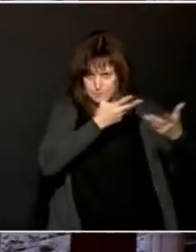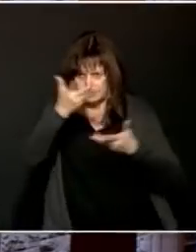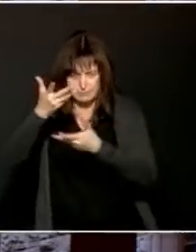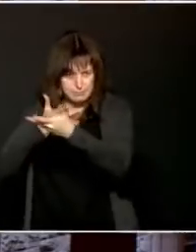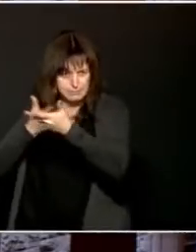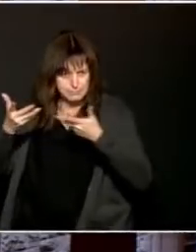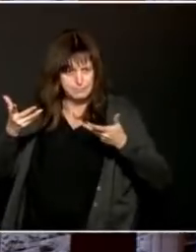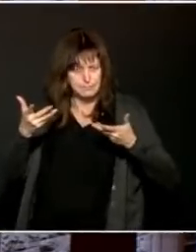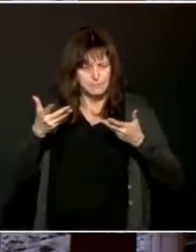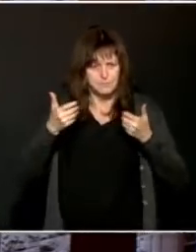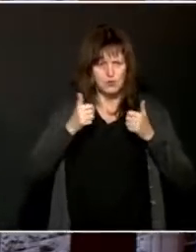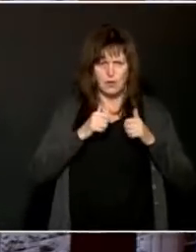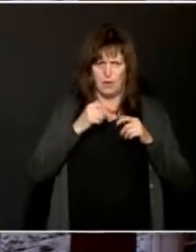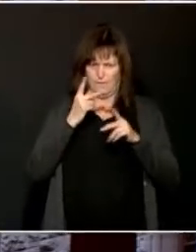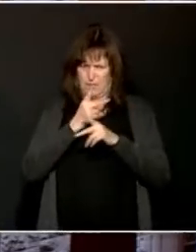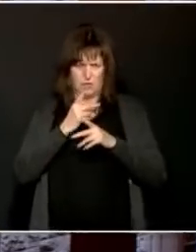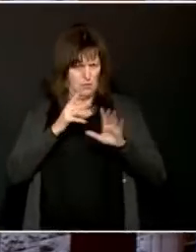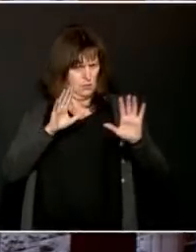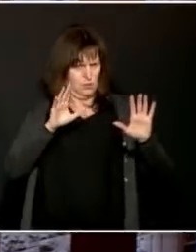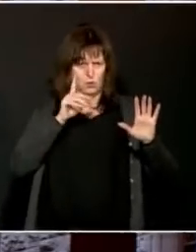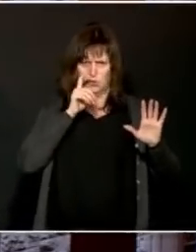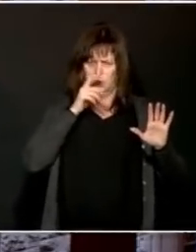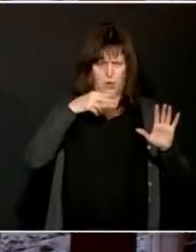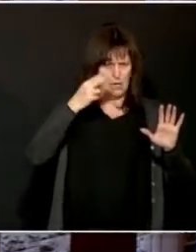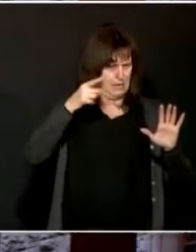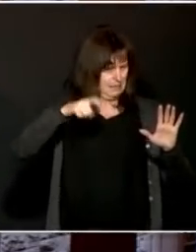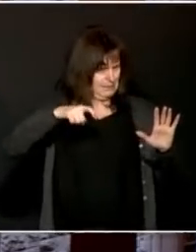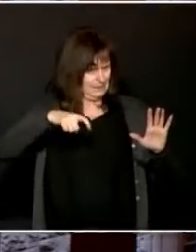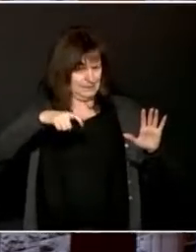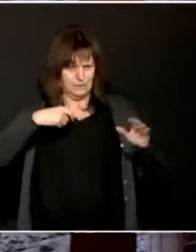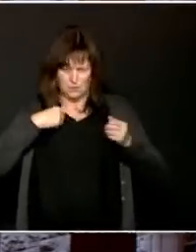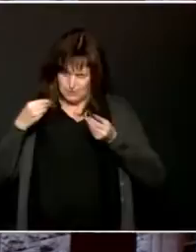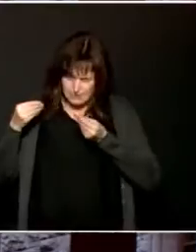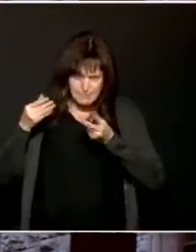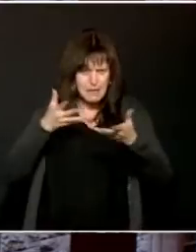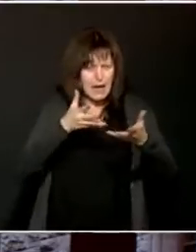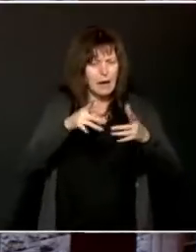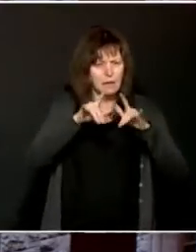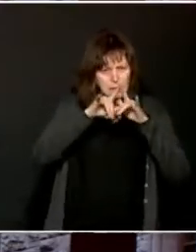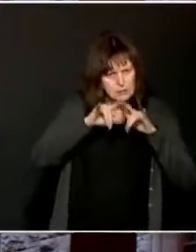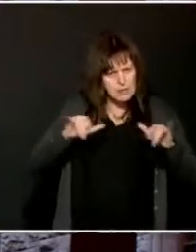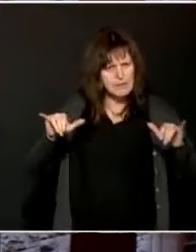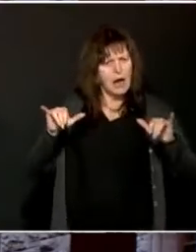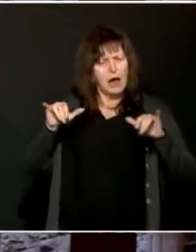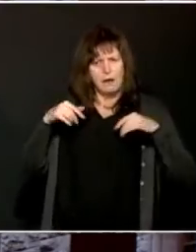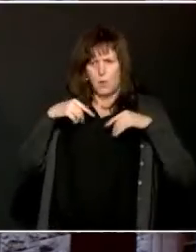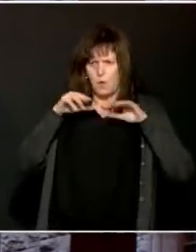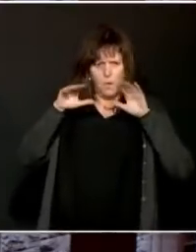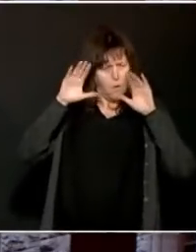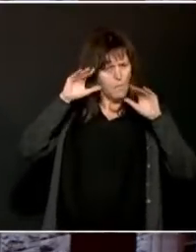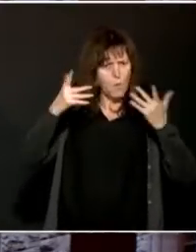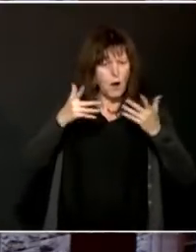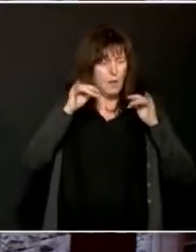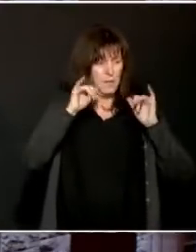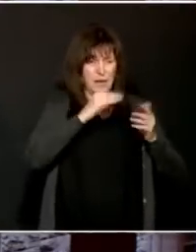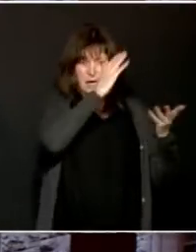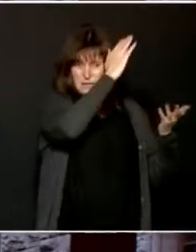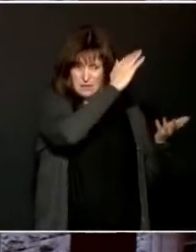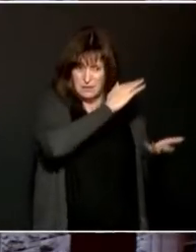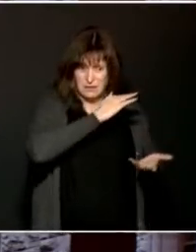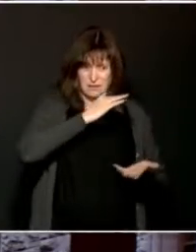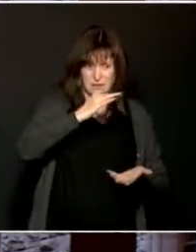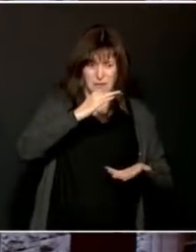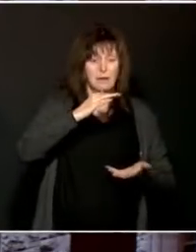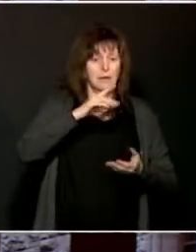keep the supply moving, and that time we're assuming if someone's promised that you're going to get a delivery on a certain day, it'll